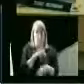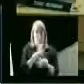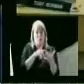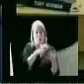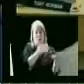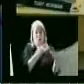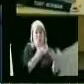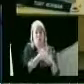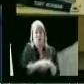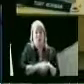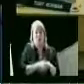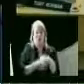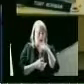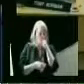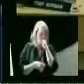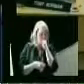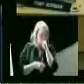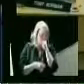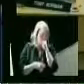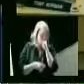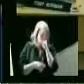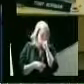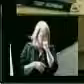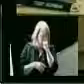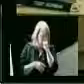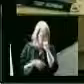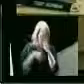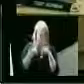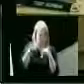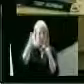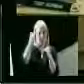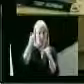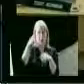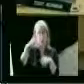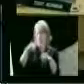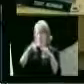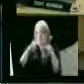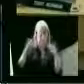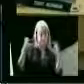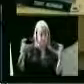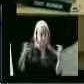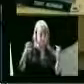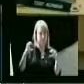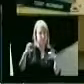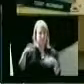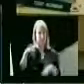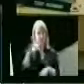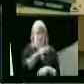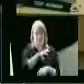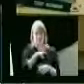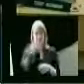I certainly hope that the new Commission, the new Board